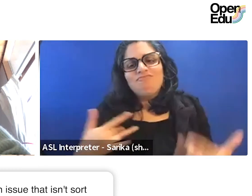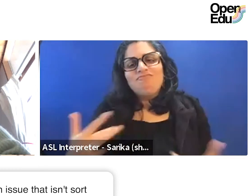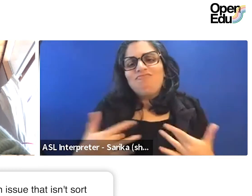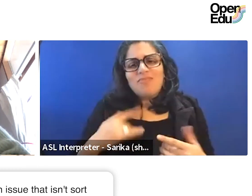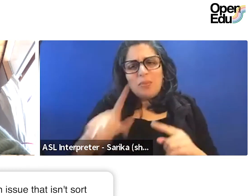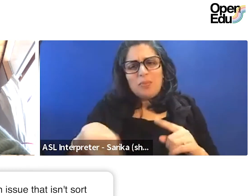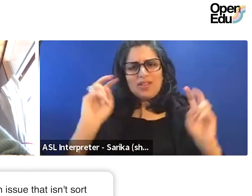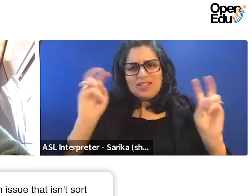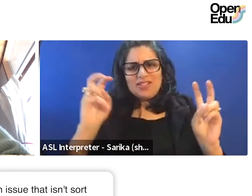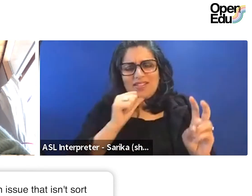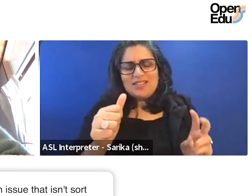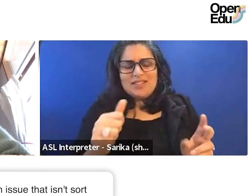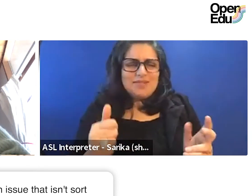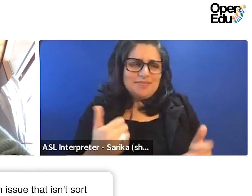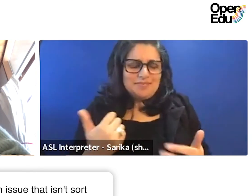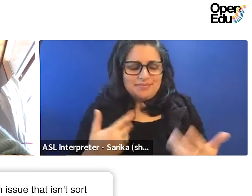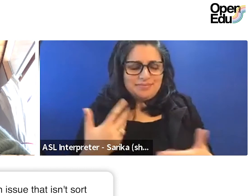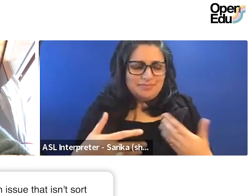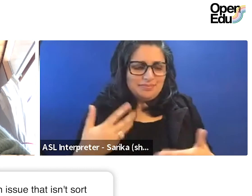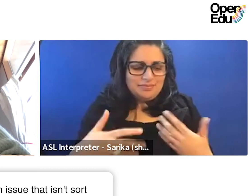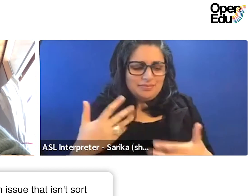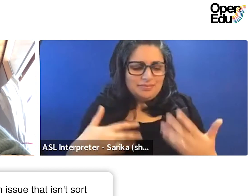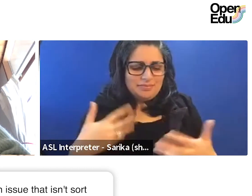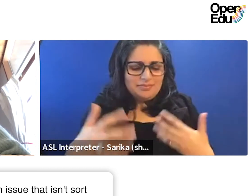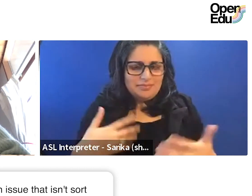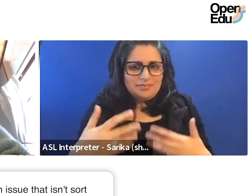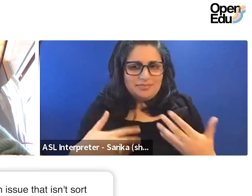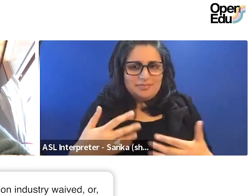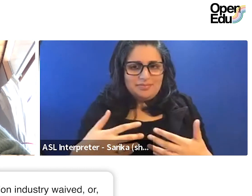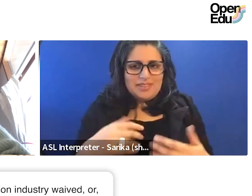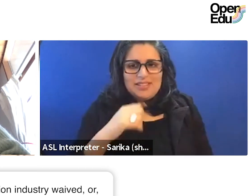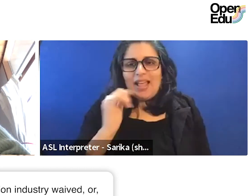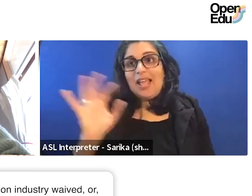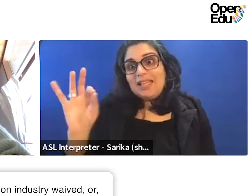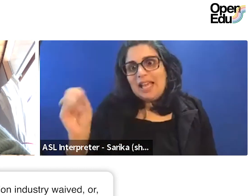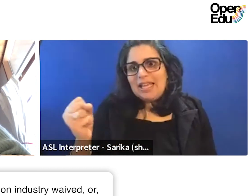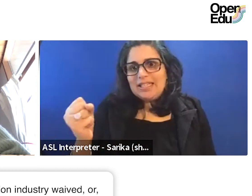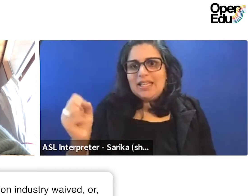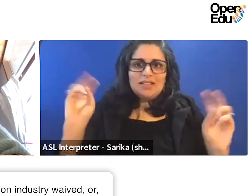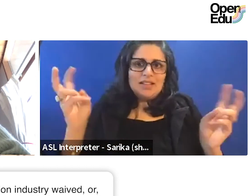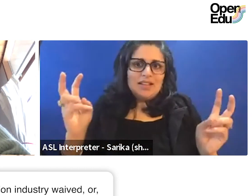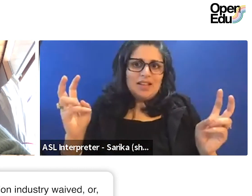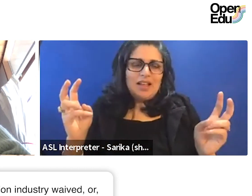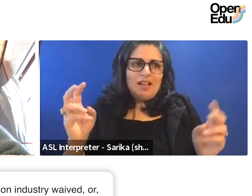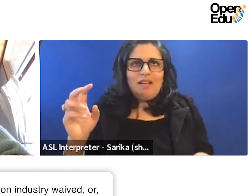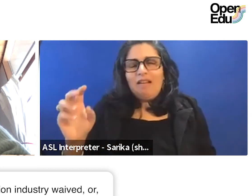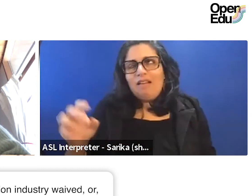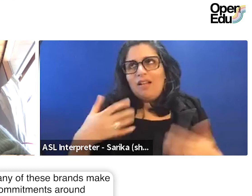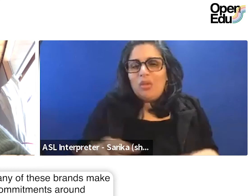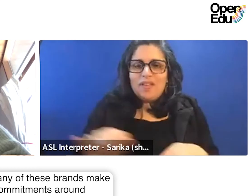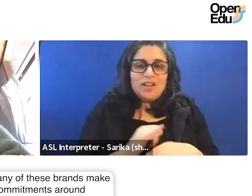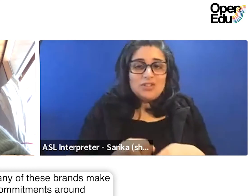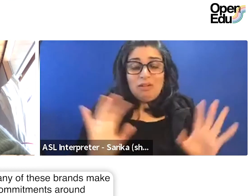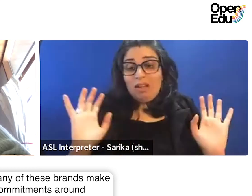that isn't, a sort of 90s slogan that the fashion industry waved, or, in 2019, we